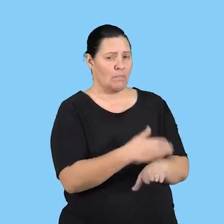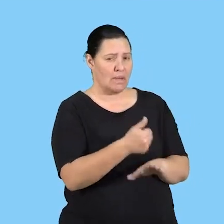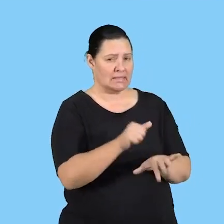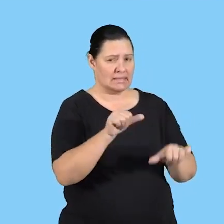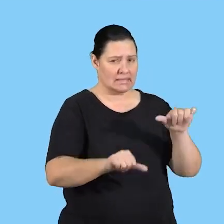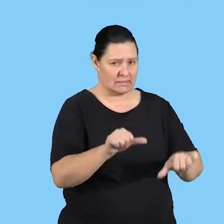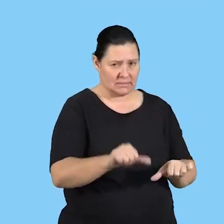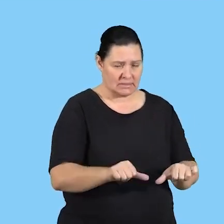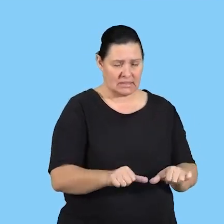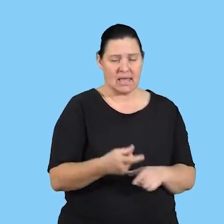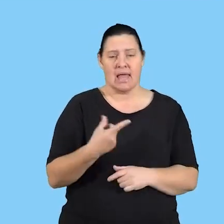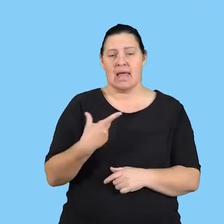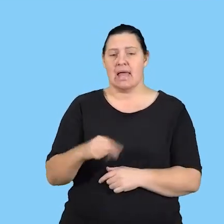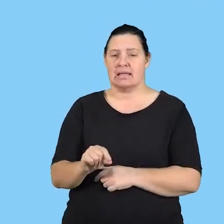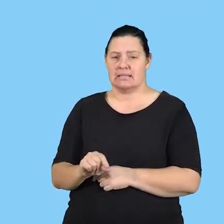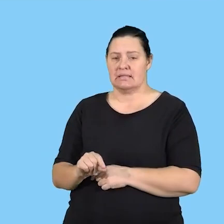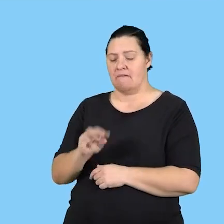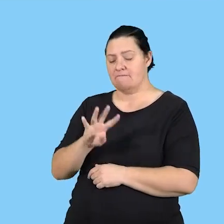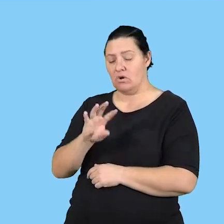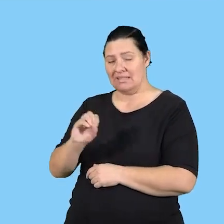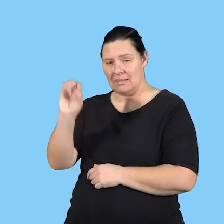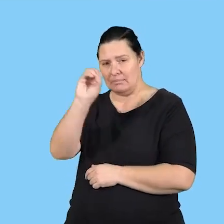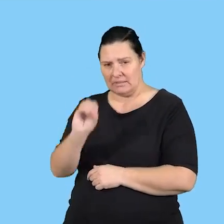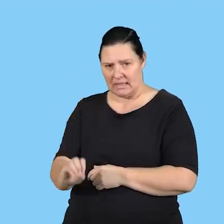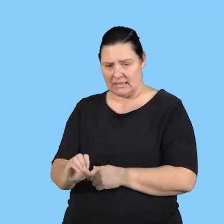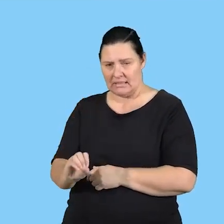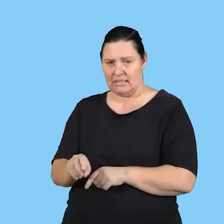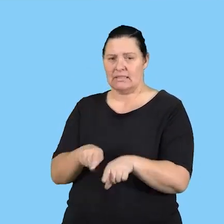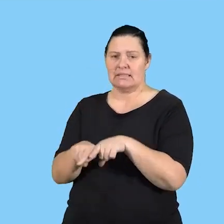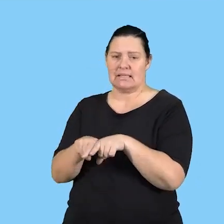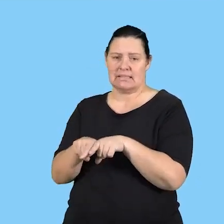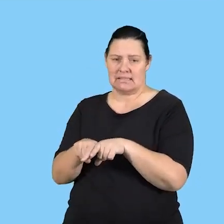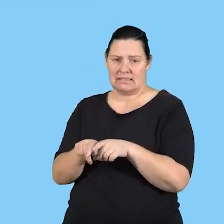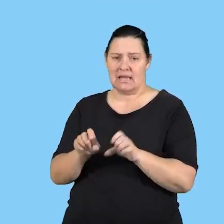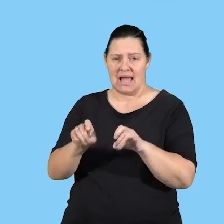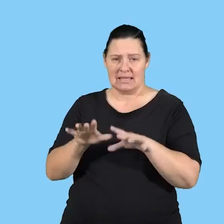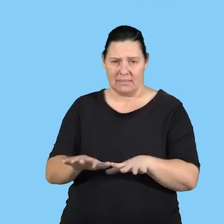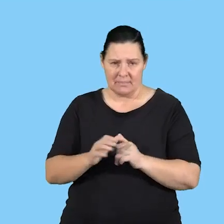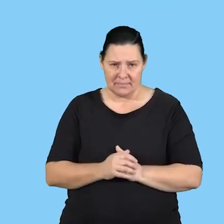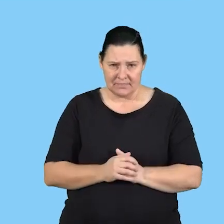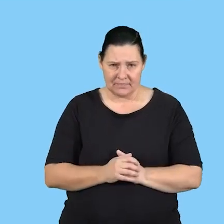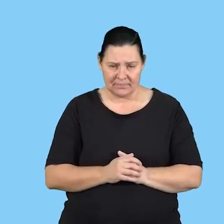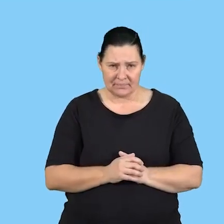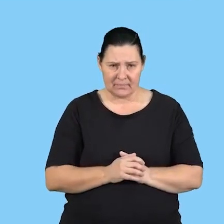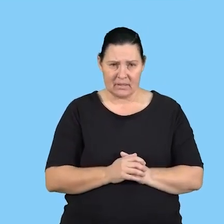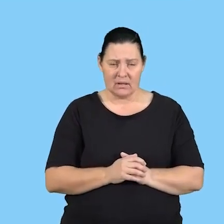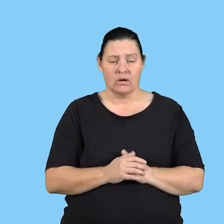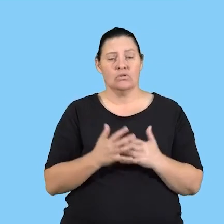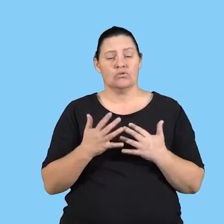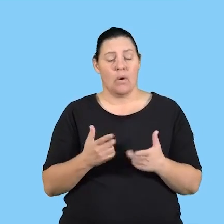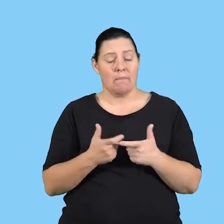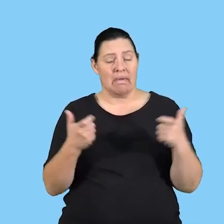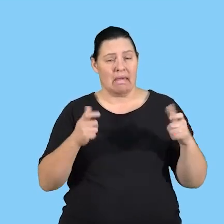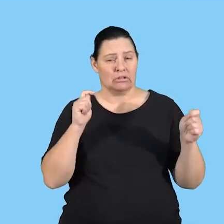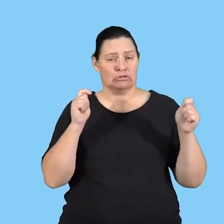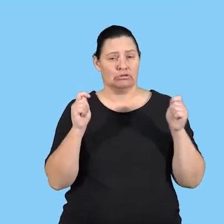school-based assessment and 40% for exams. The